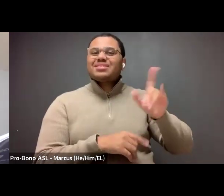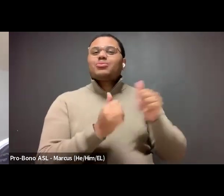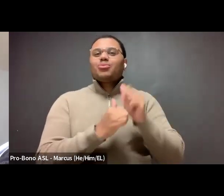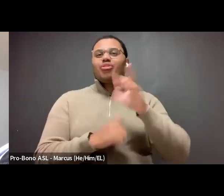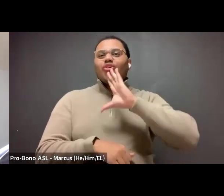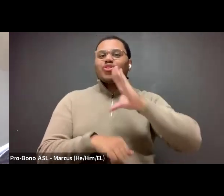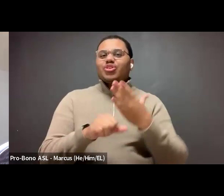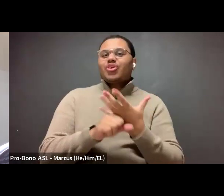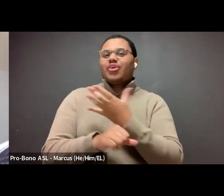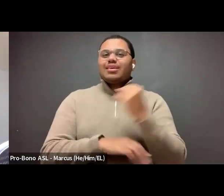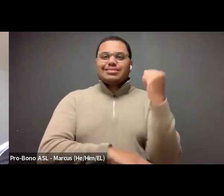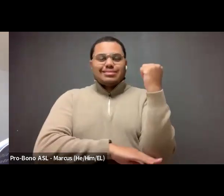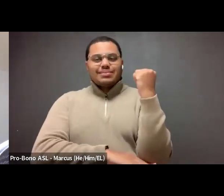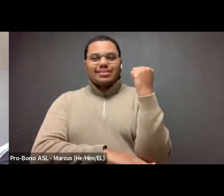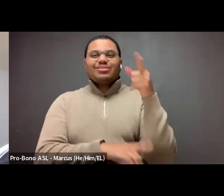and written by